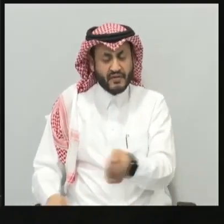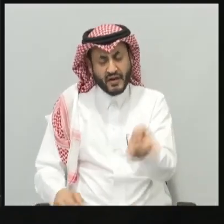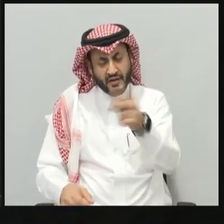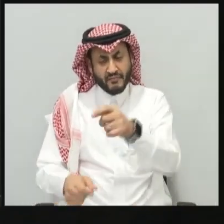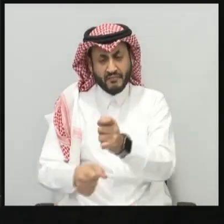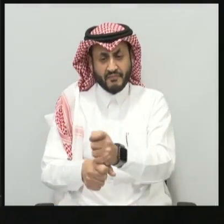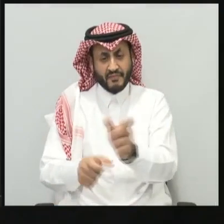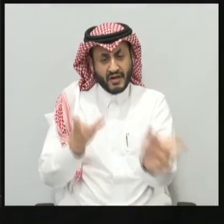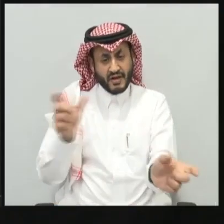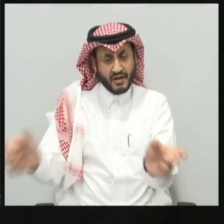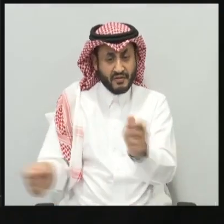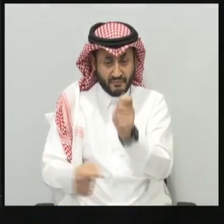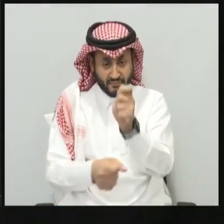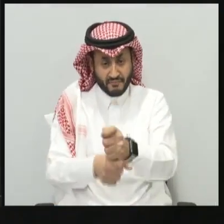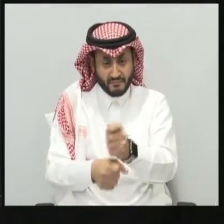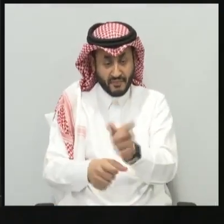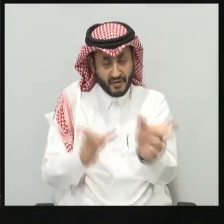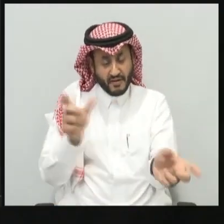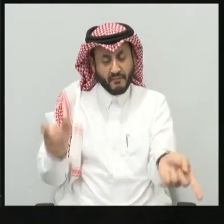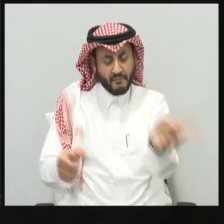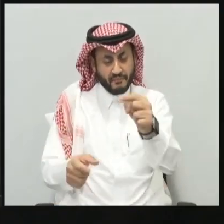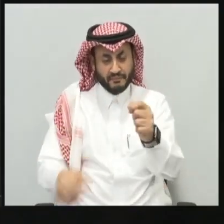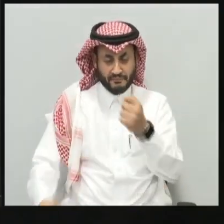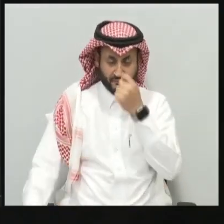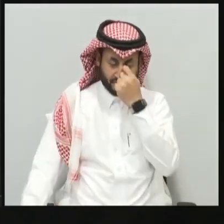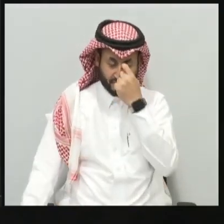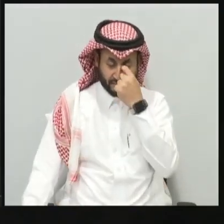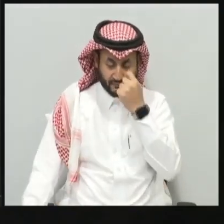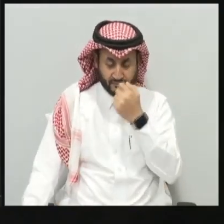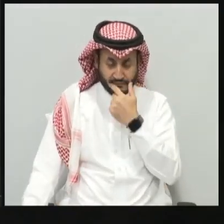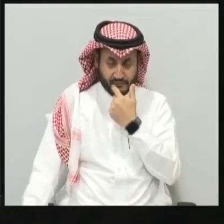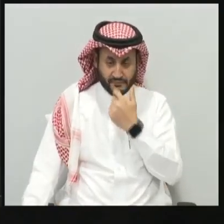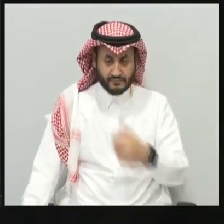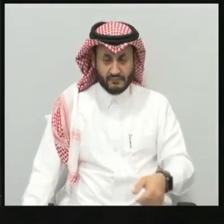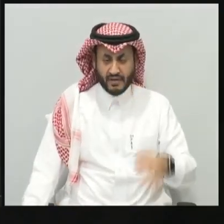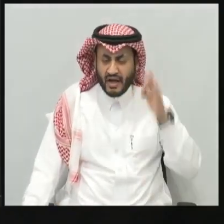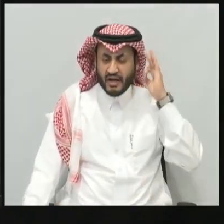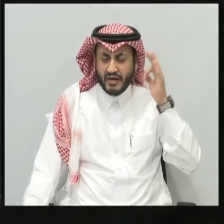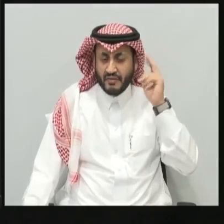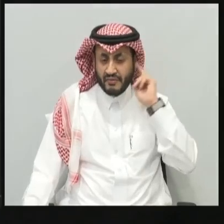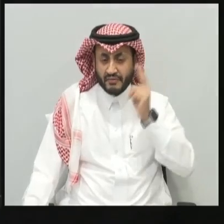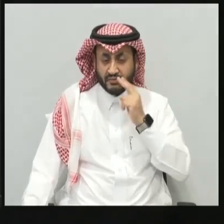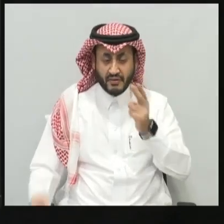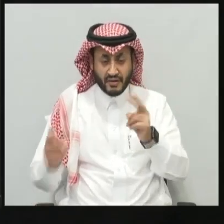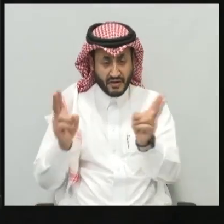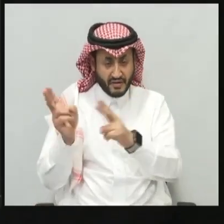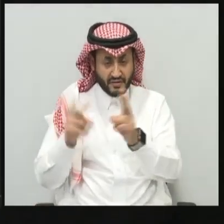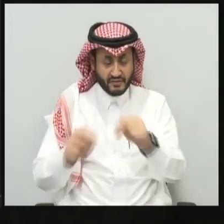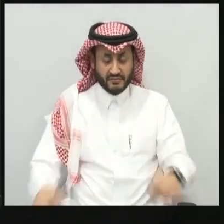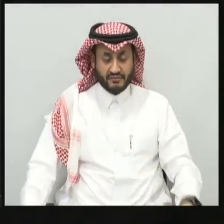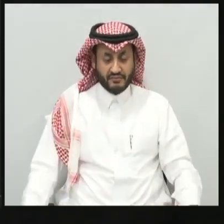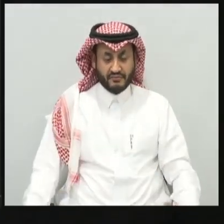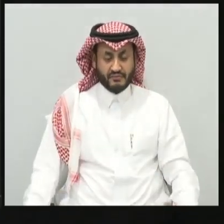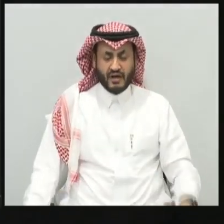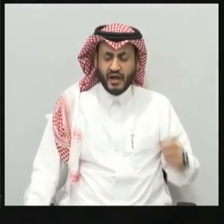become something different from each other in the future. Now, let's listen to their conversation and